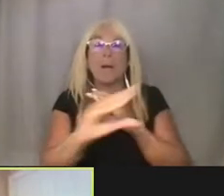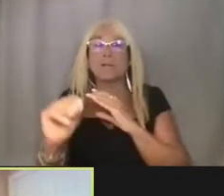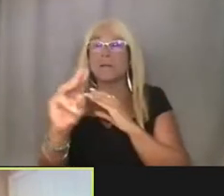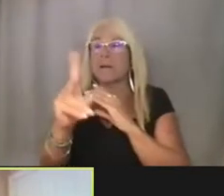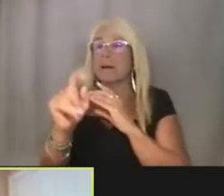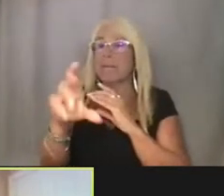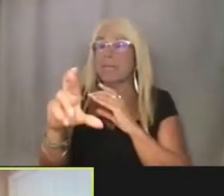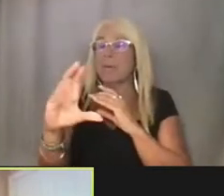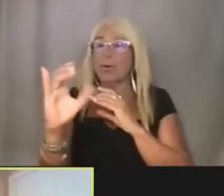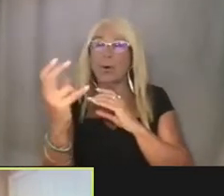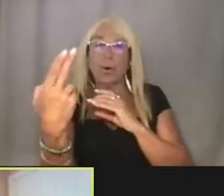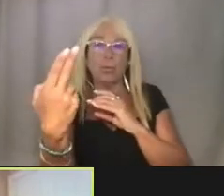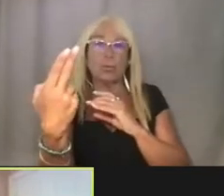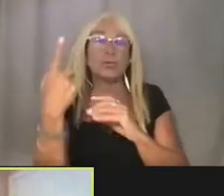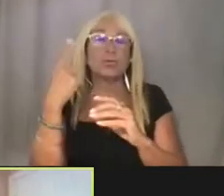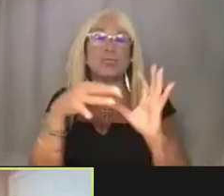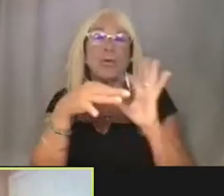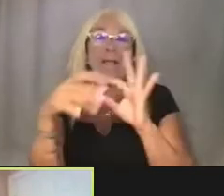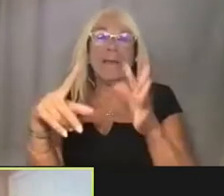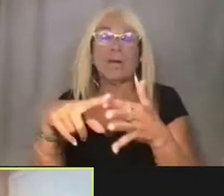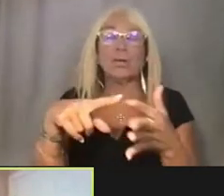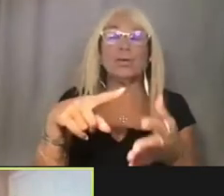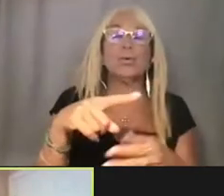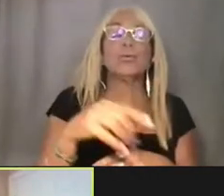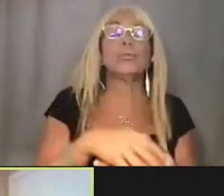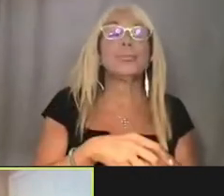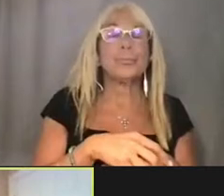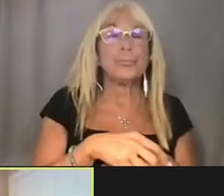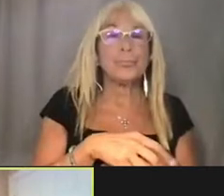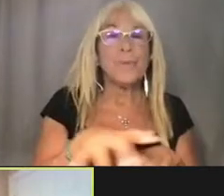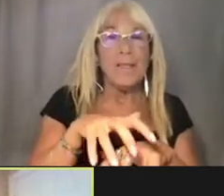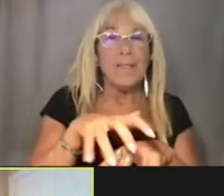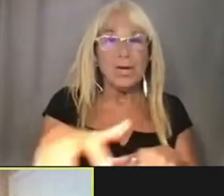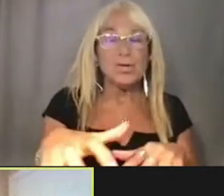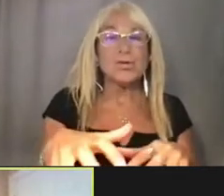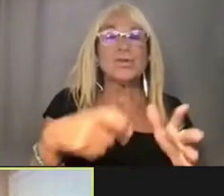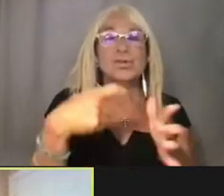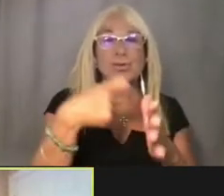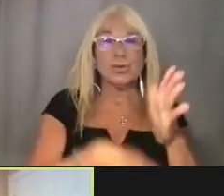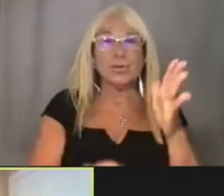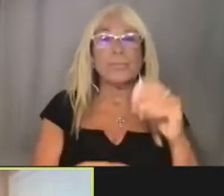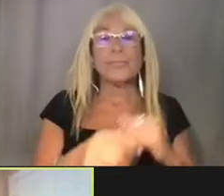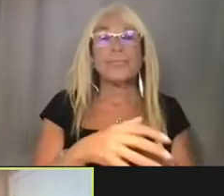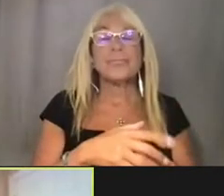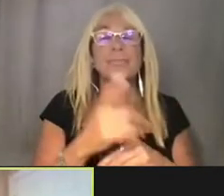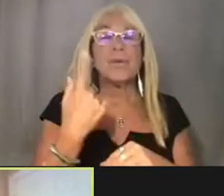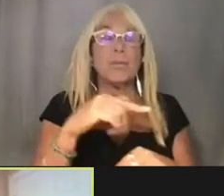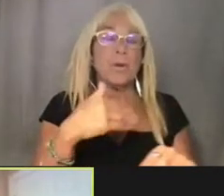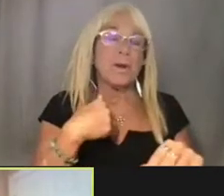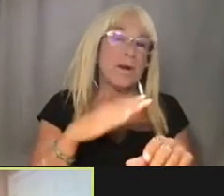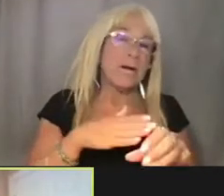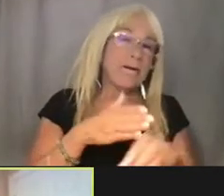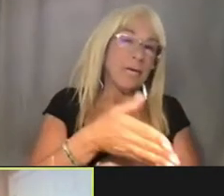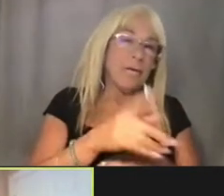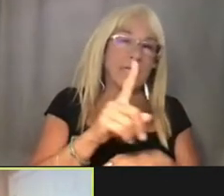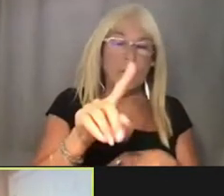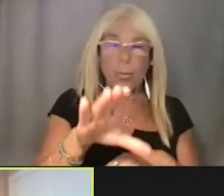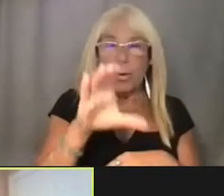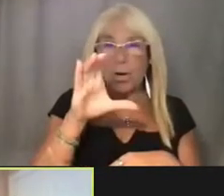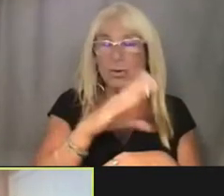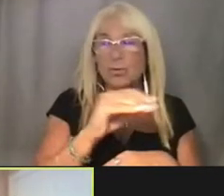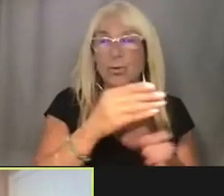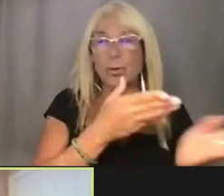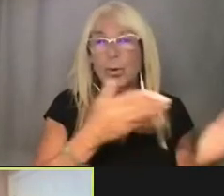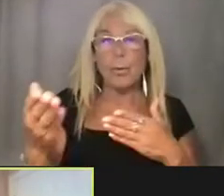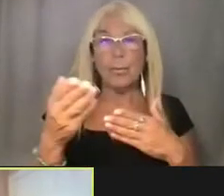congestion pricing tolling our members represent over 100 motor coach operators who bring commuters and tourists